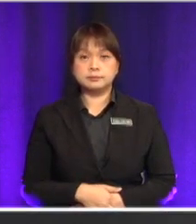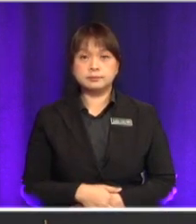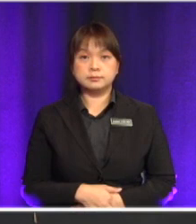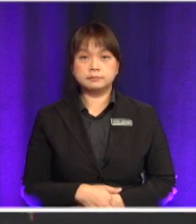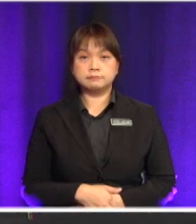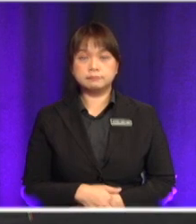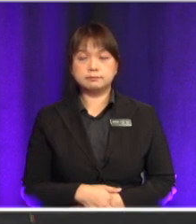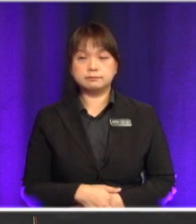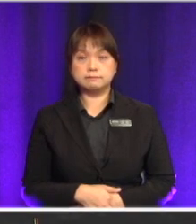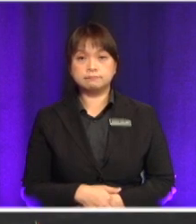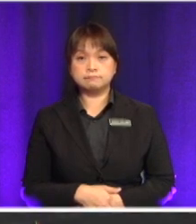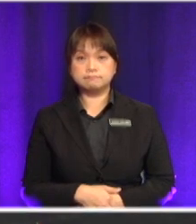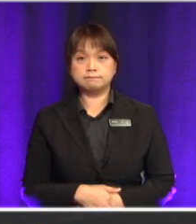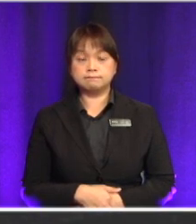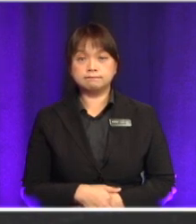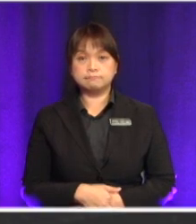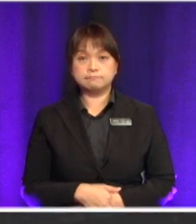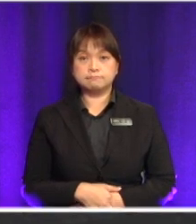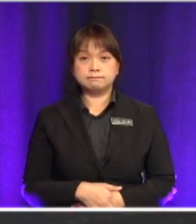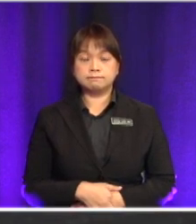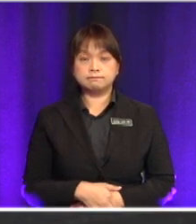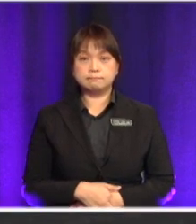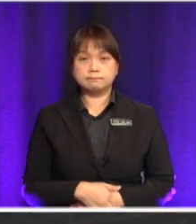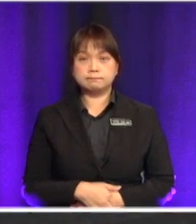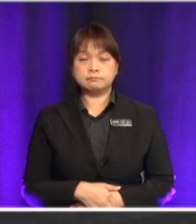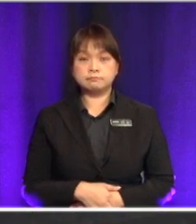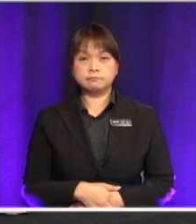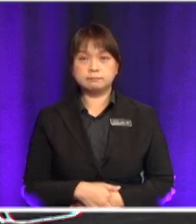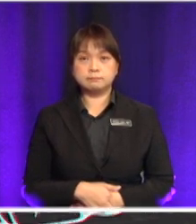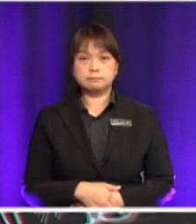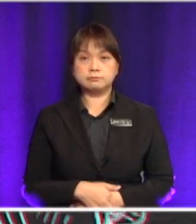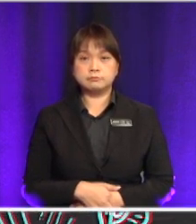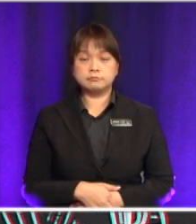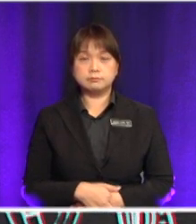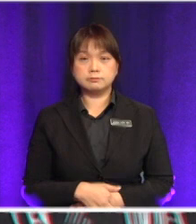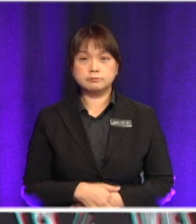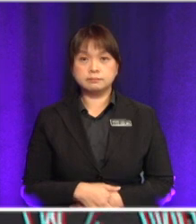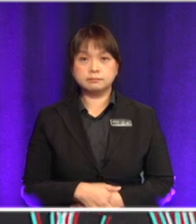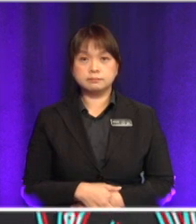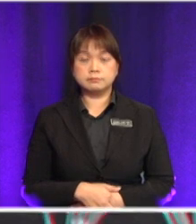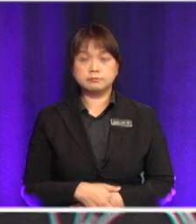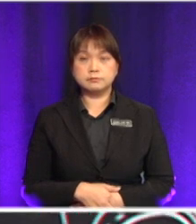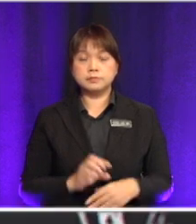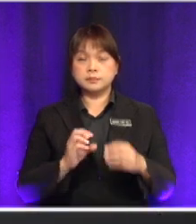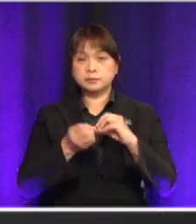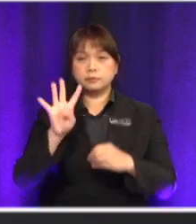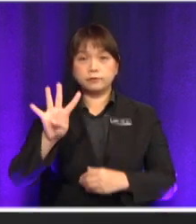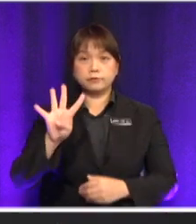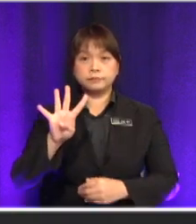they did not commit an offense, you cannot catch them. Okay, good job. Well done, Alicia. Number 4,